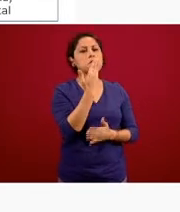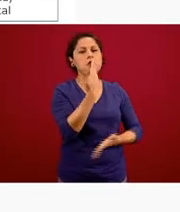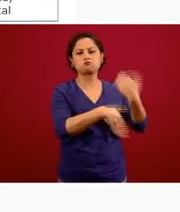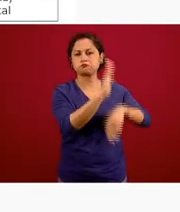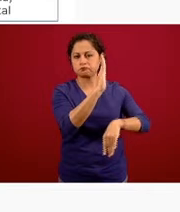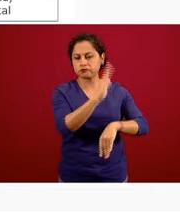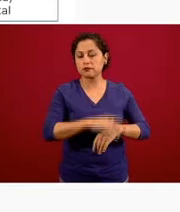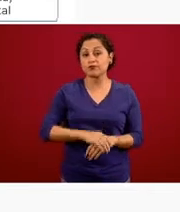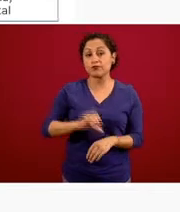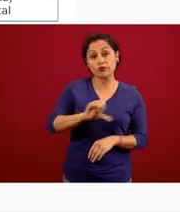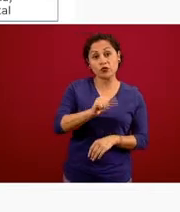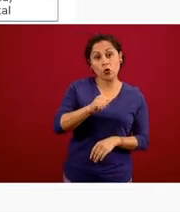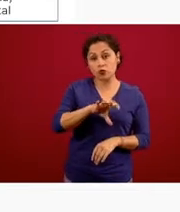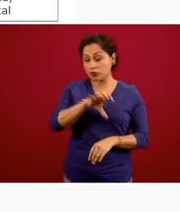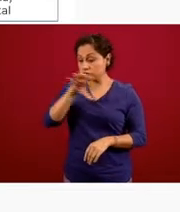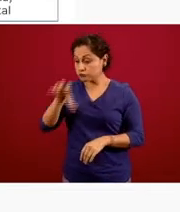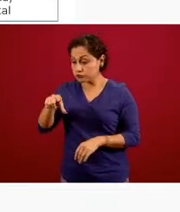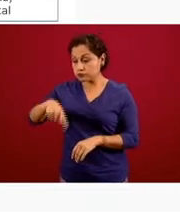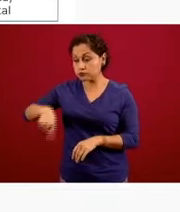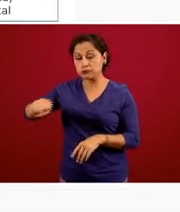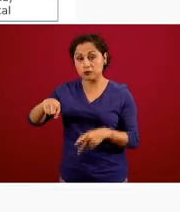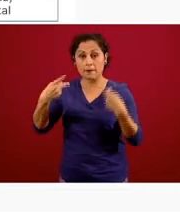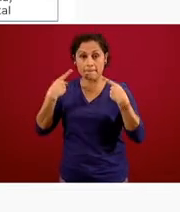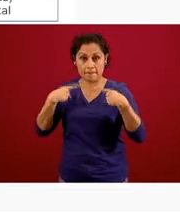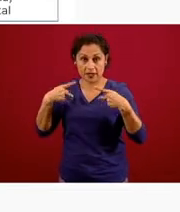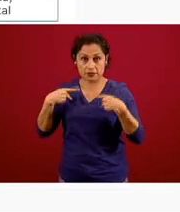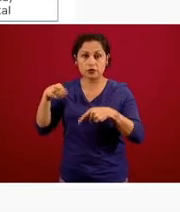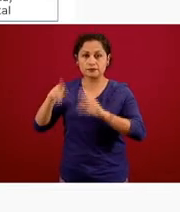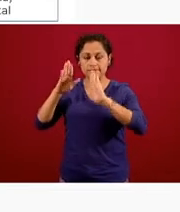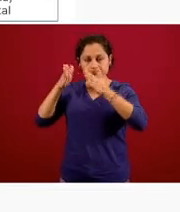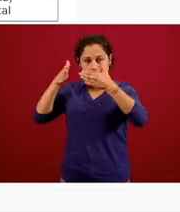better chance.